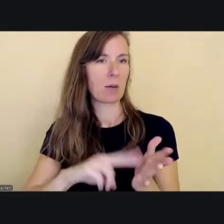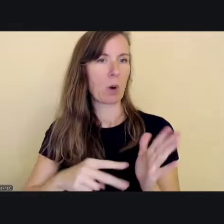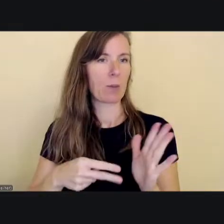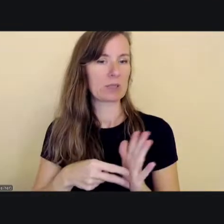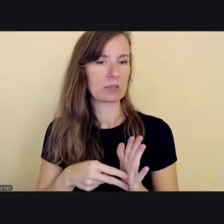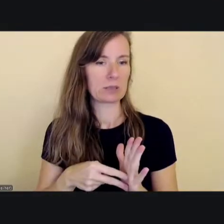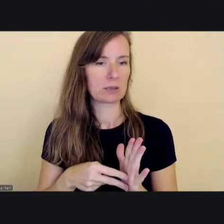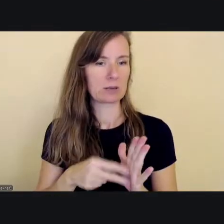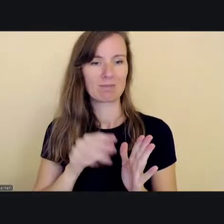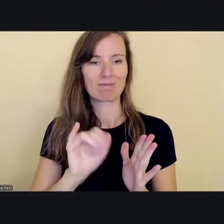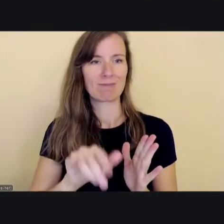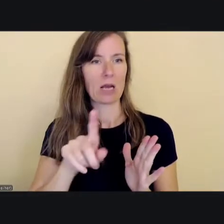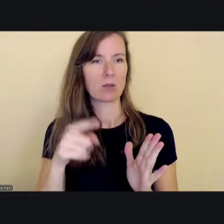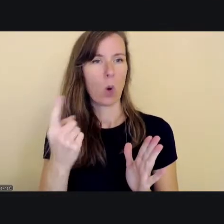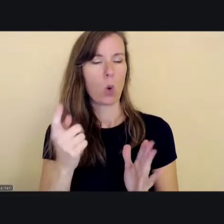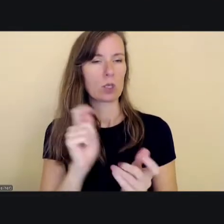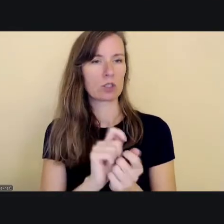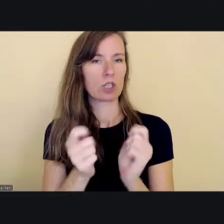only change.